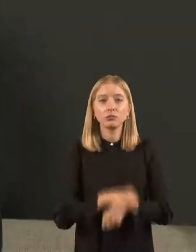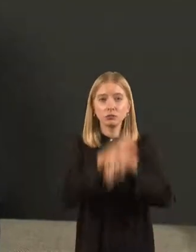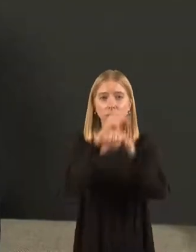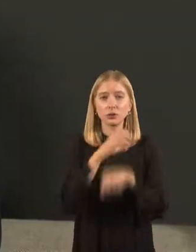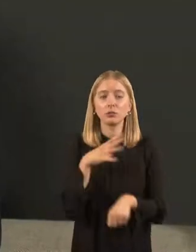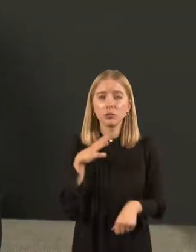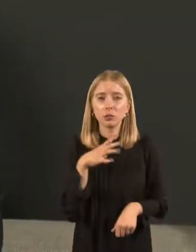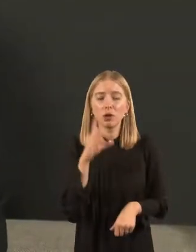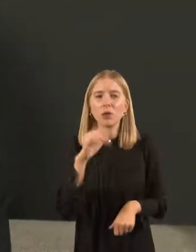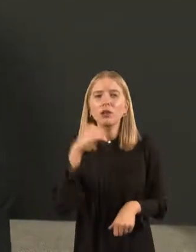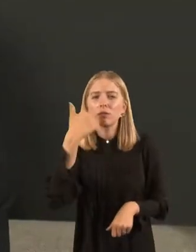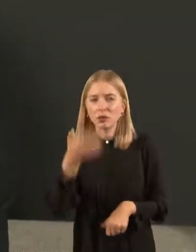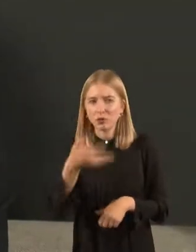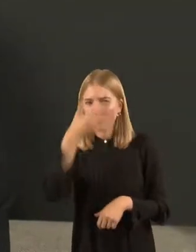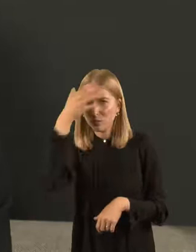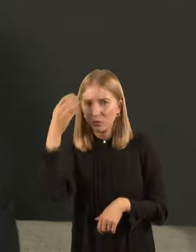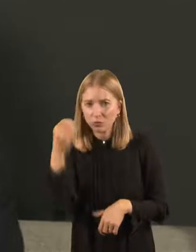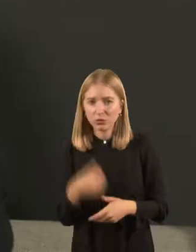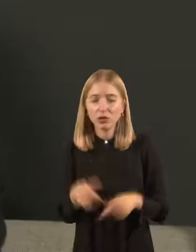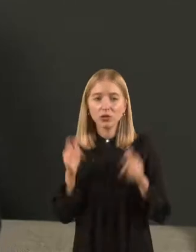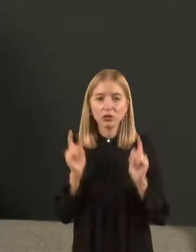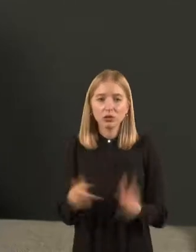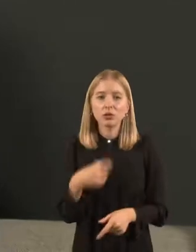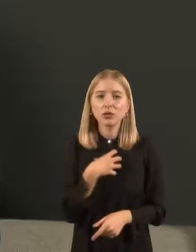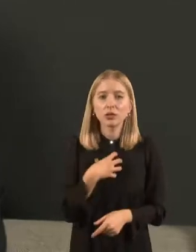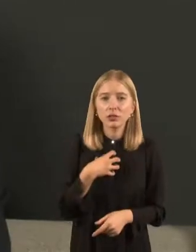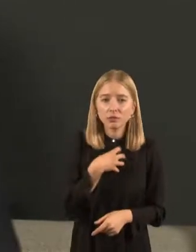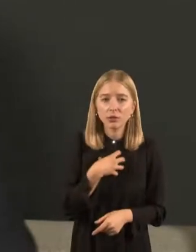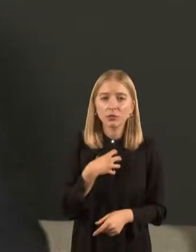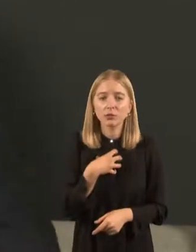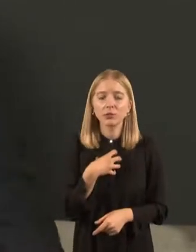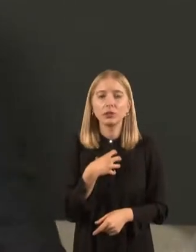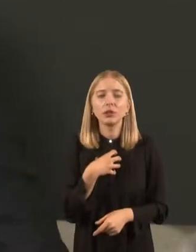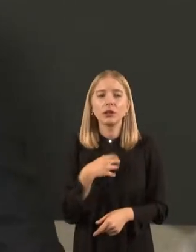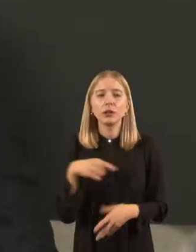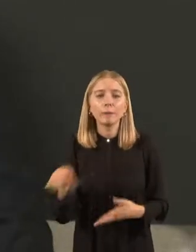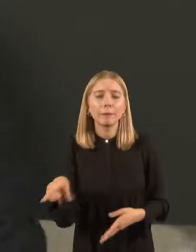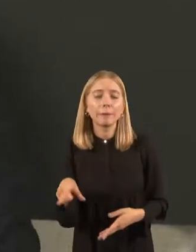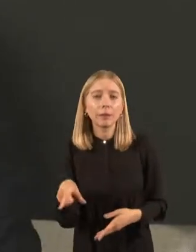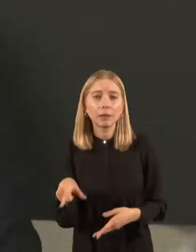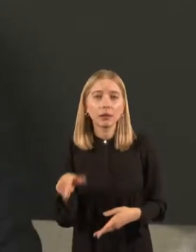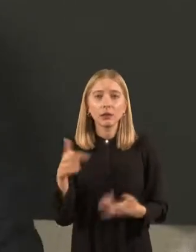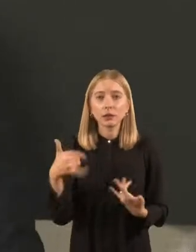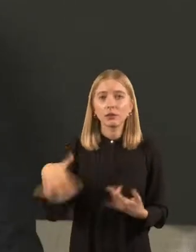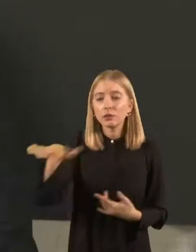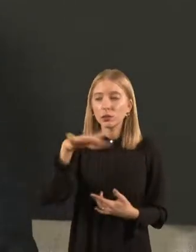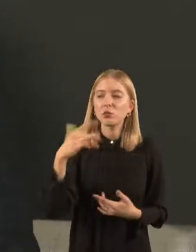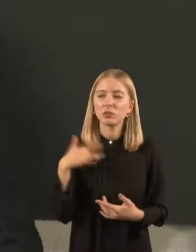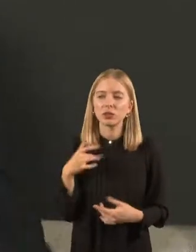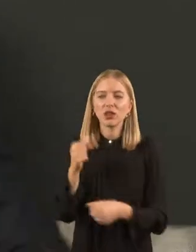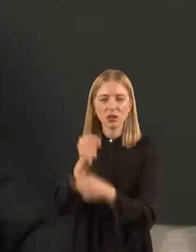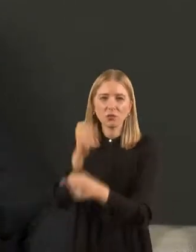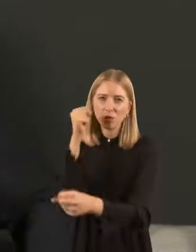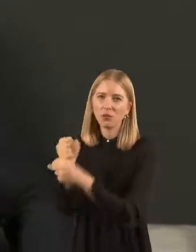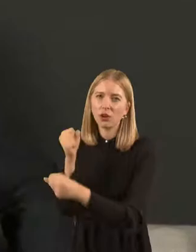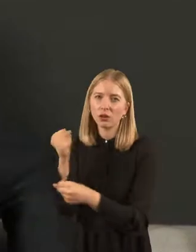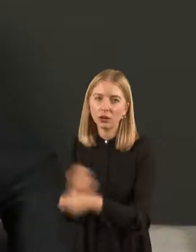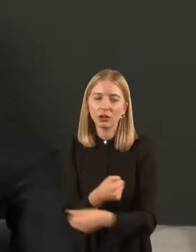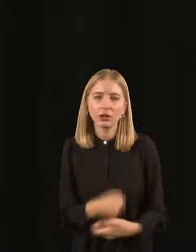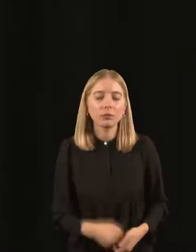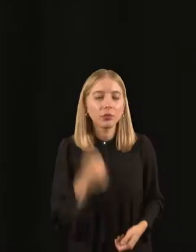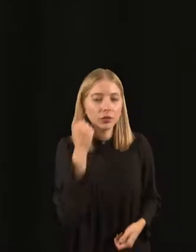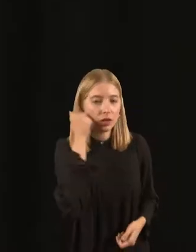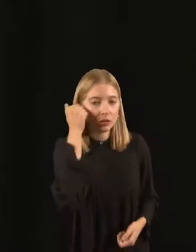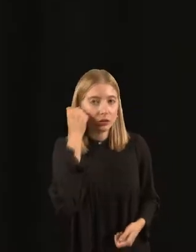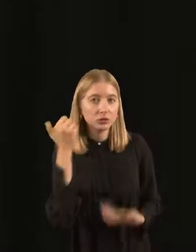1 month only. So we need to think about pricing of our resources, in some extreme